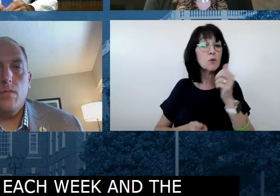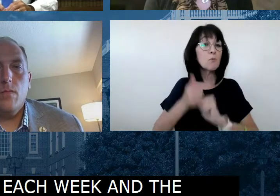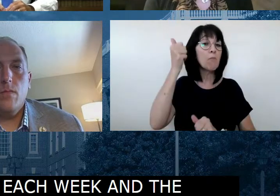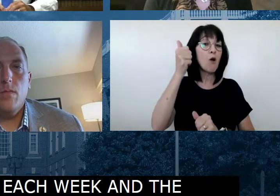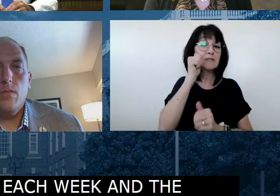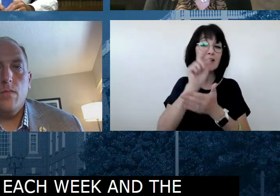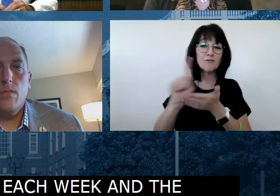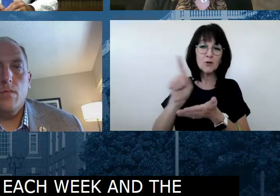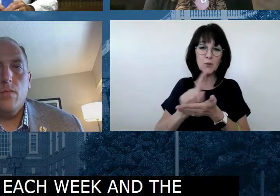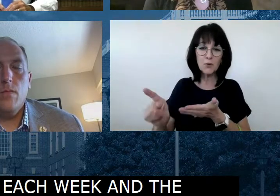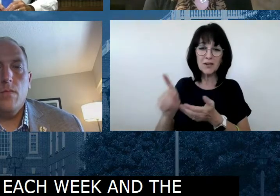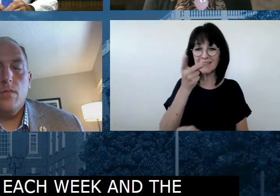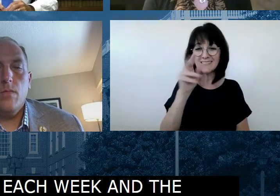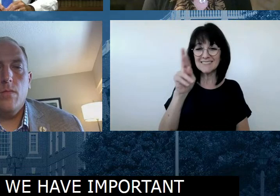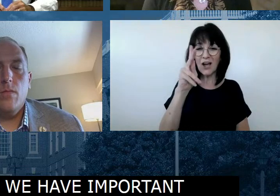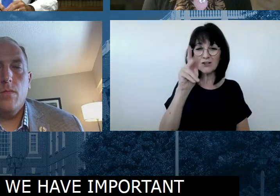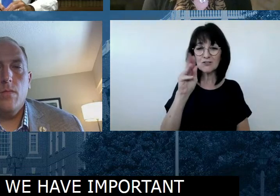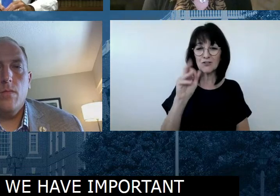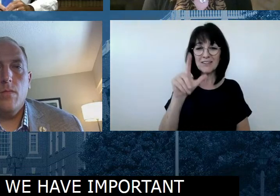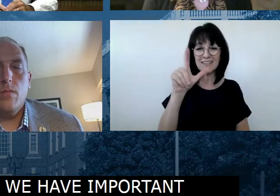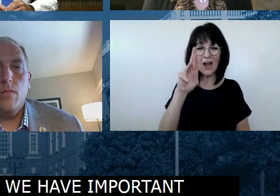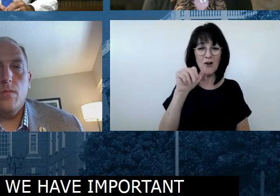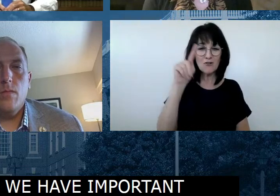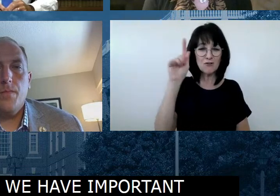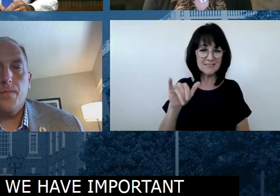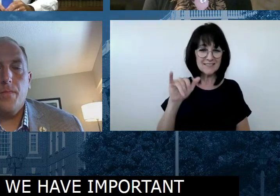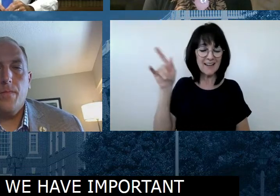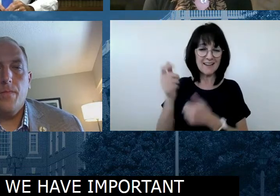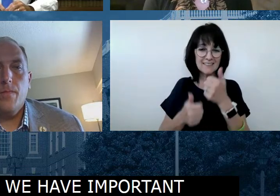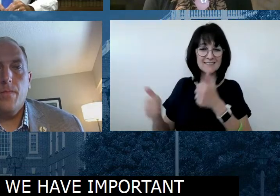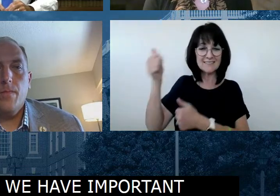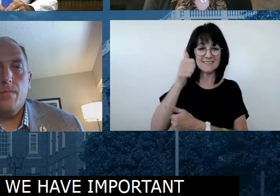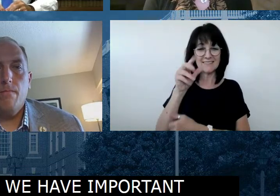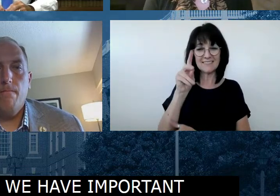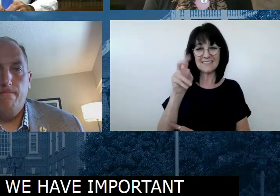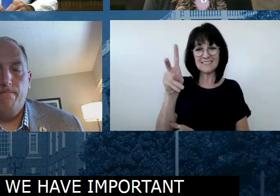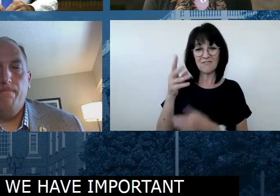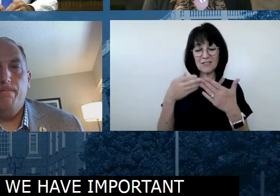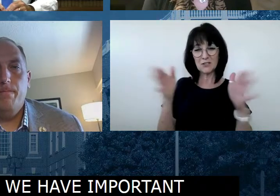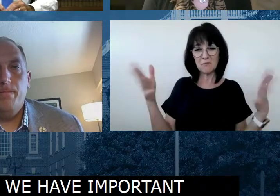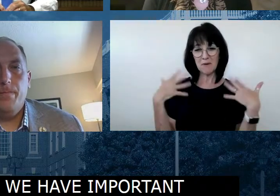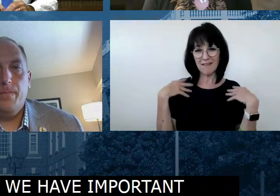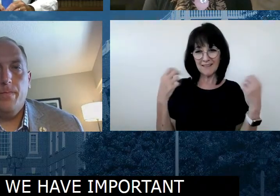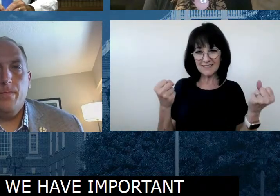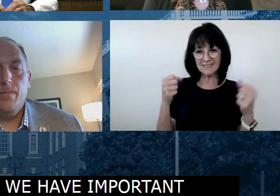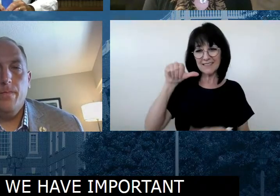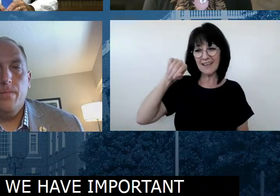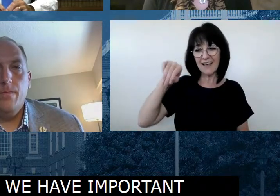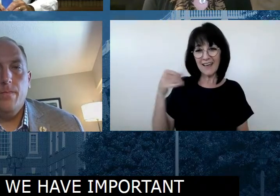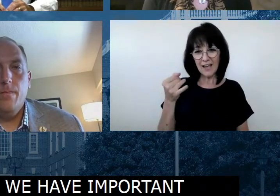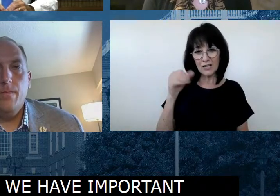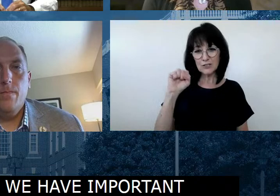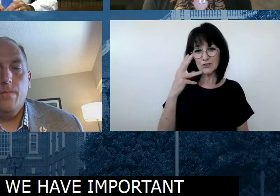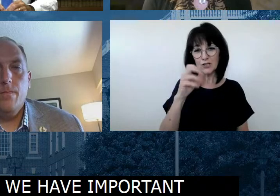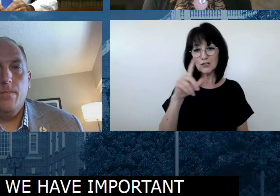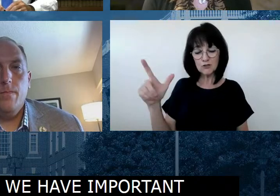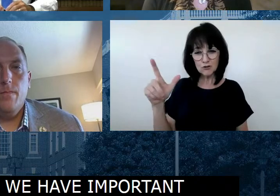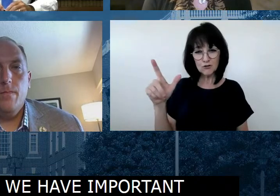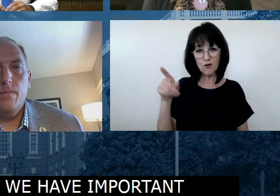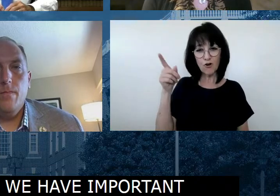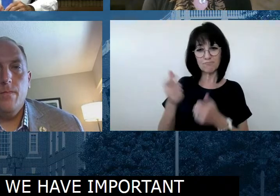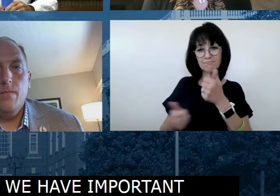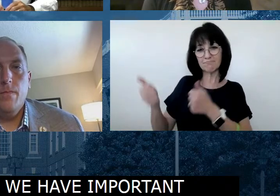Rattay, who's the director of the Division of Public Health, and AJ Shaw, who's the director of the Delaware Emergency